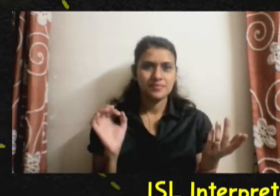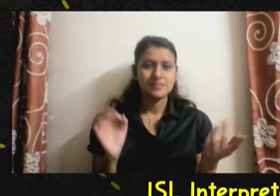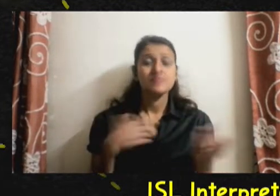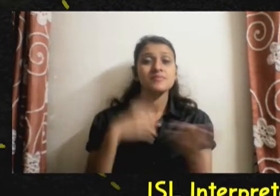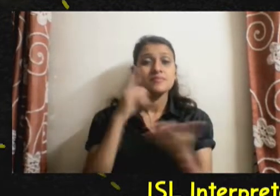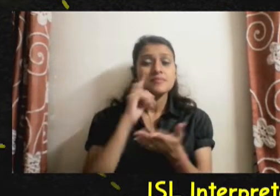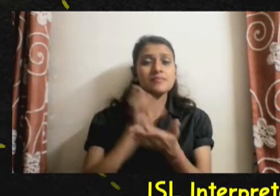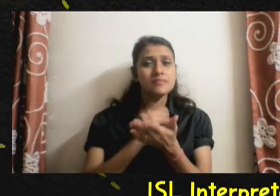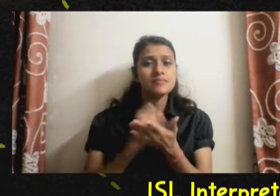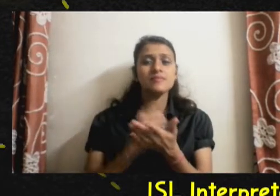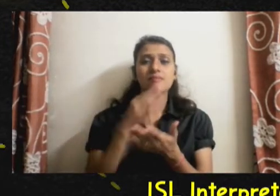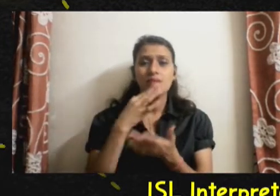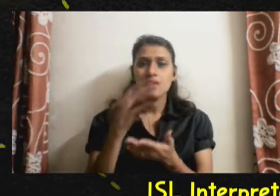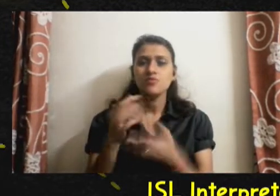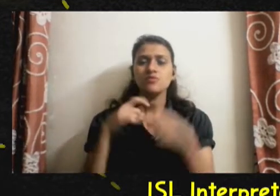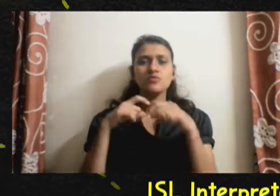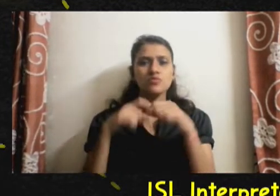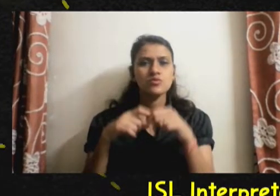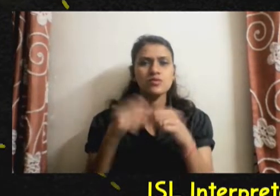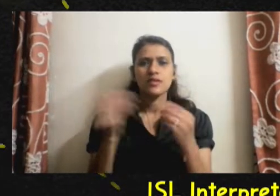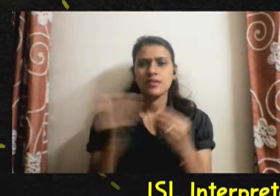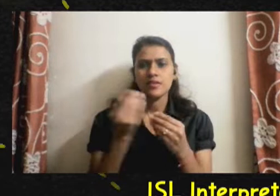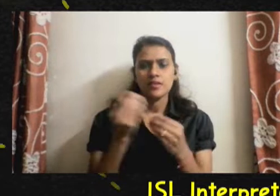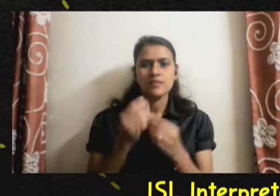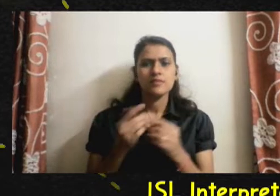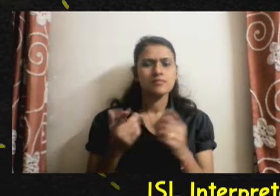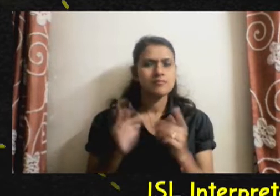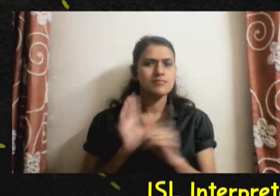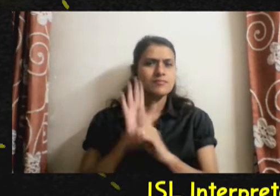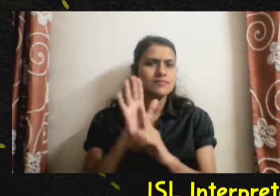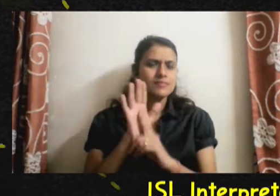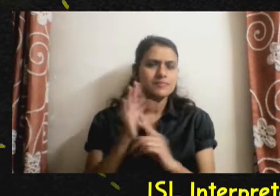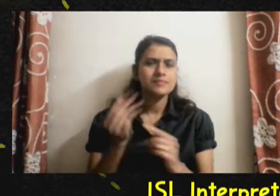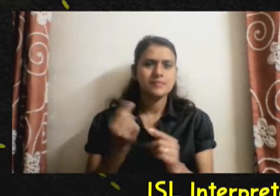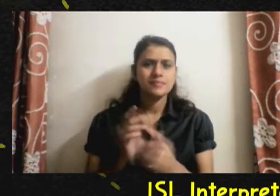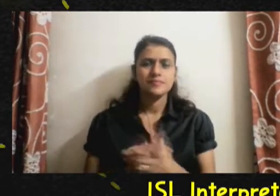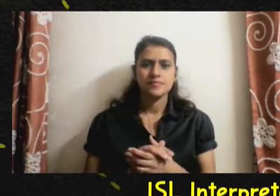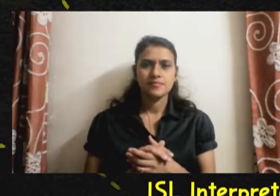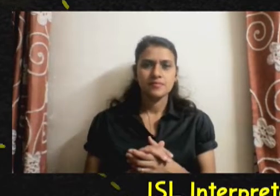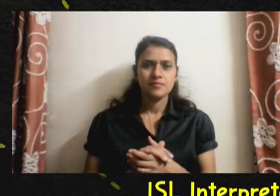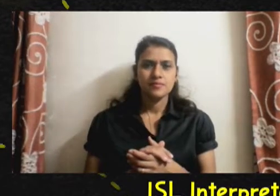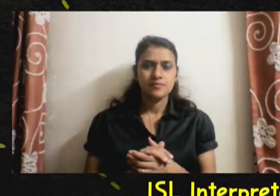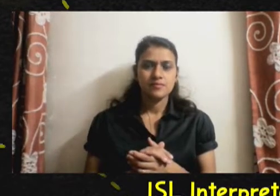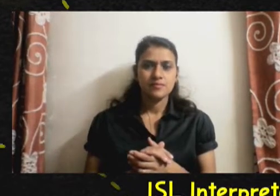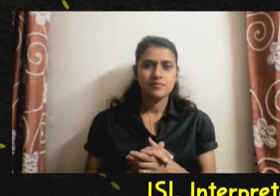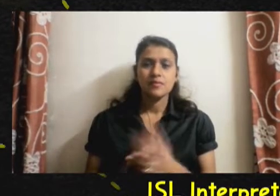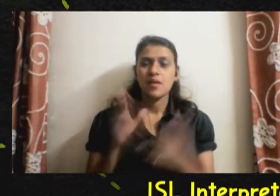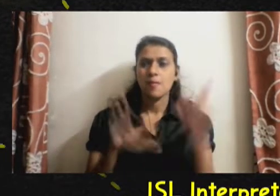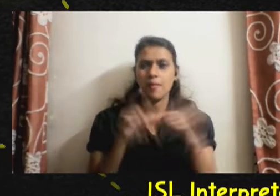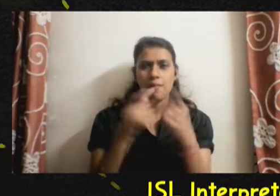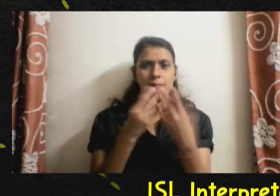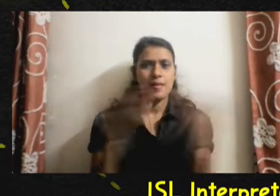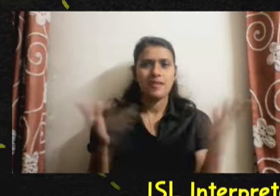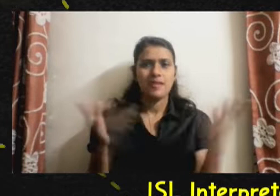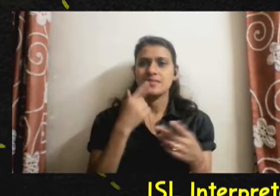the questions that gives you those hints. I mean, today, of course, it's no longer like that. A lot of people just call up and